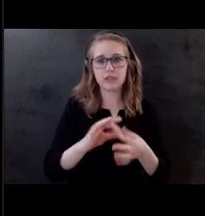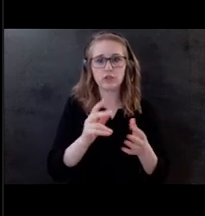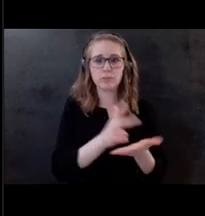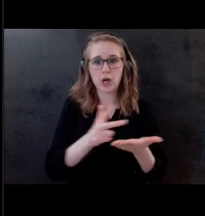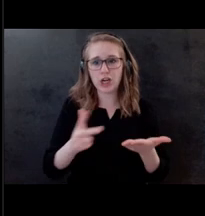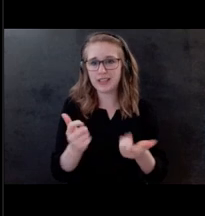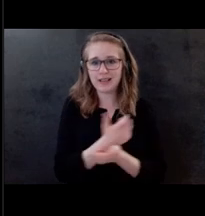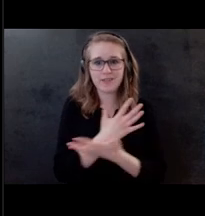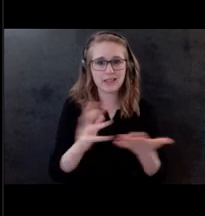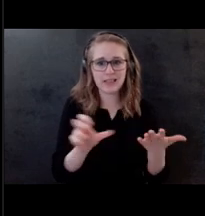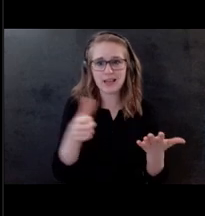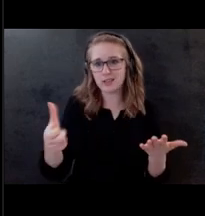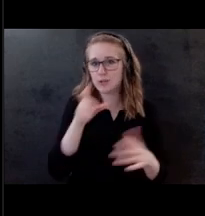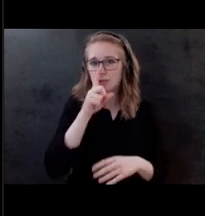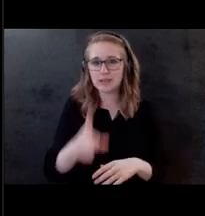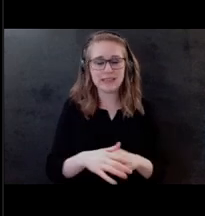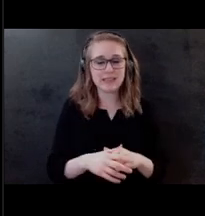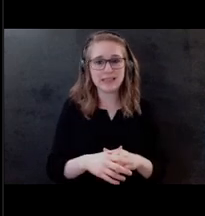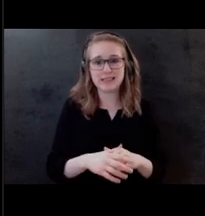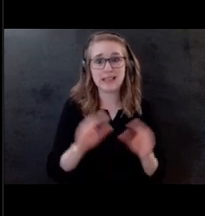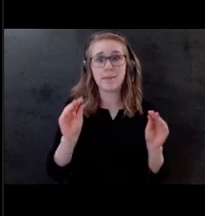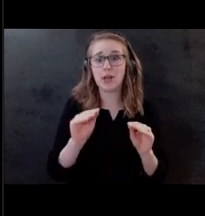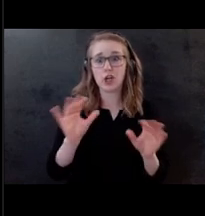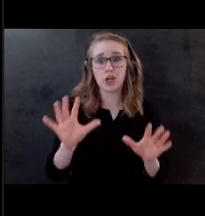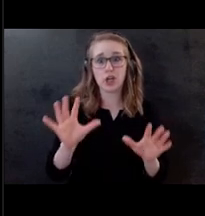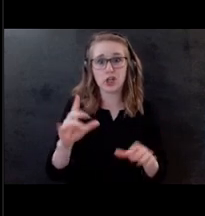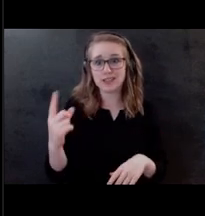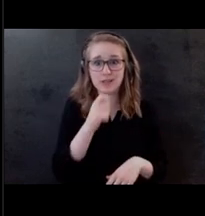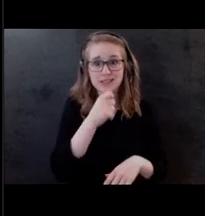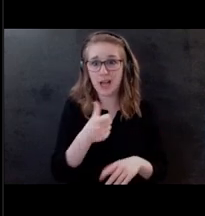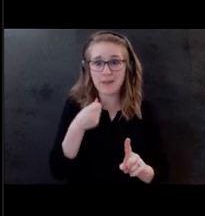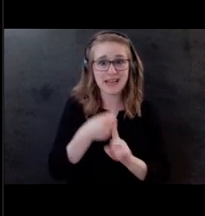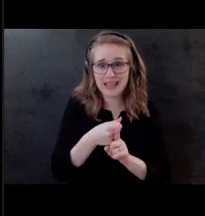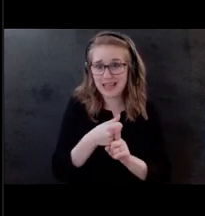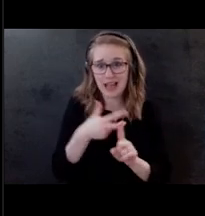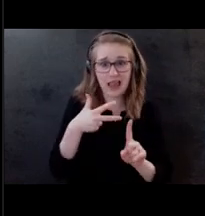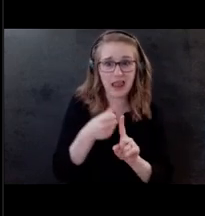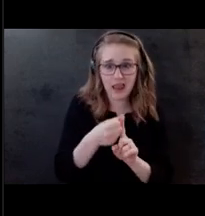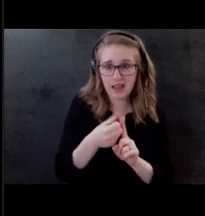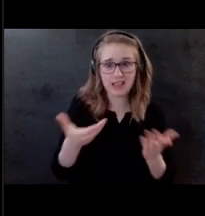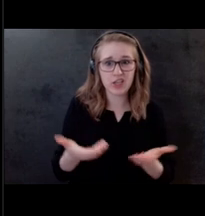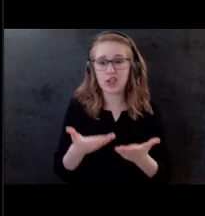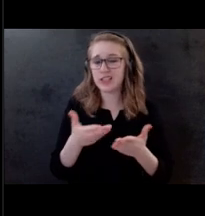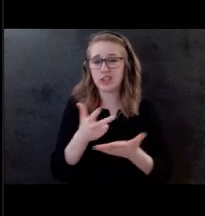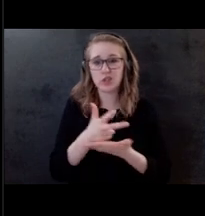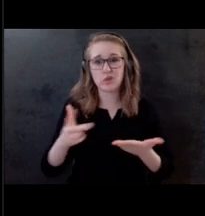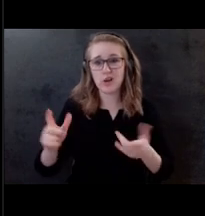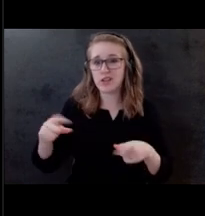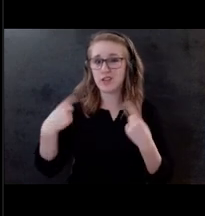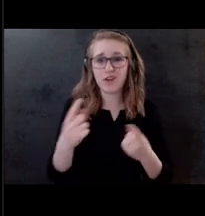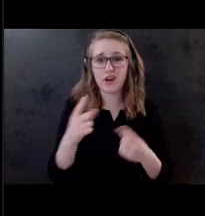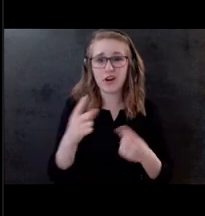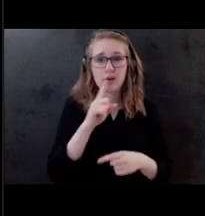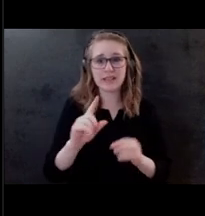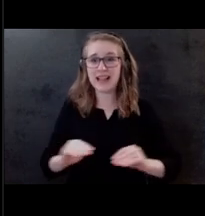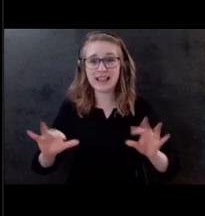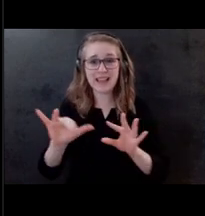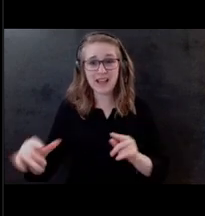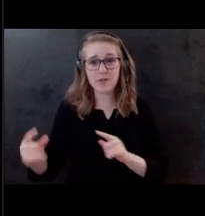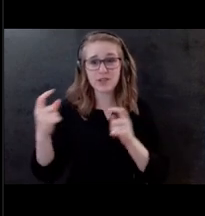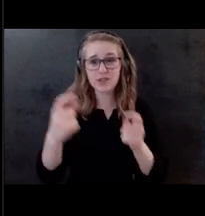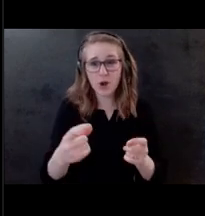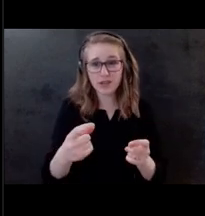just, it's a miracle that somebody hasn't been hit in our garage so far. The land that was donated